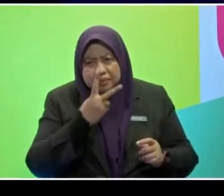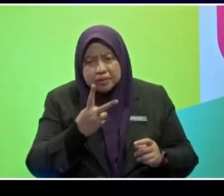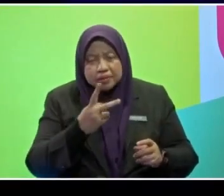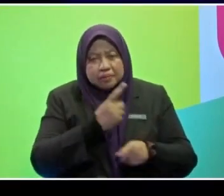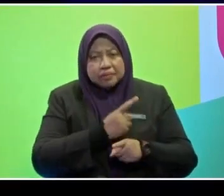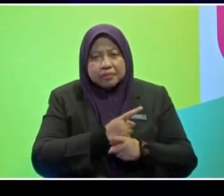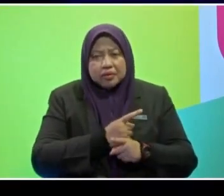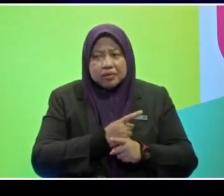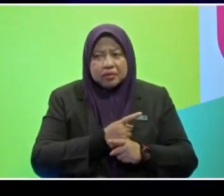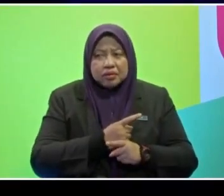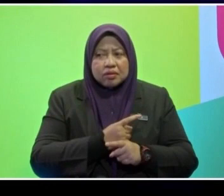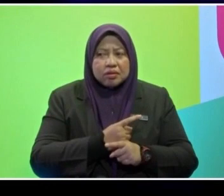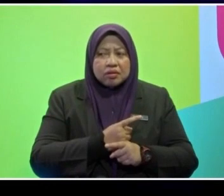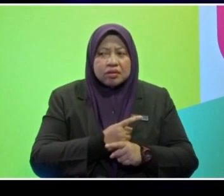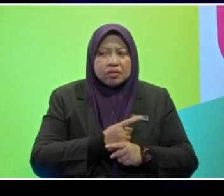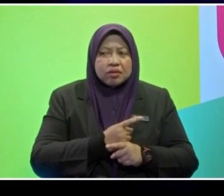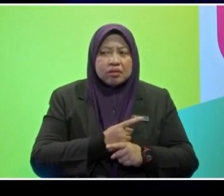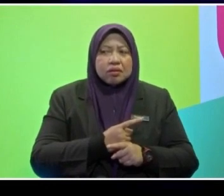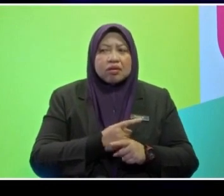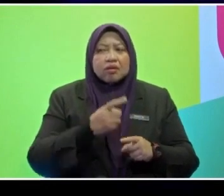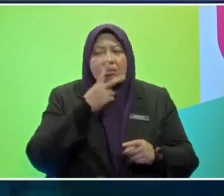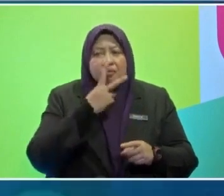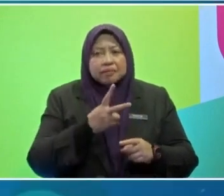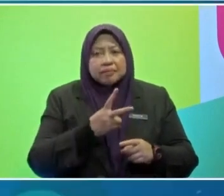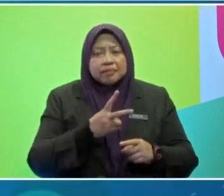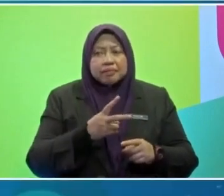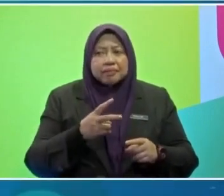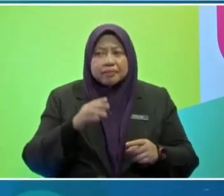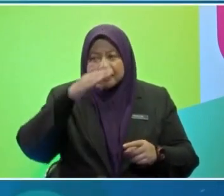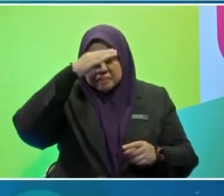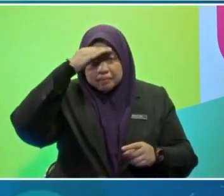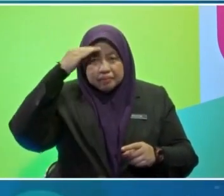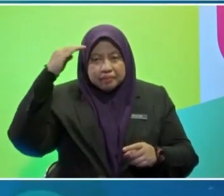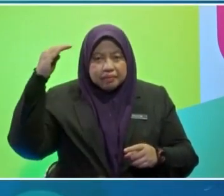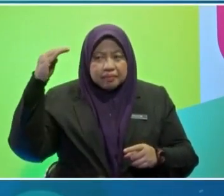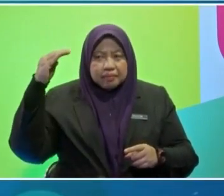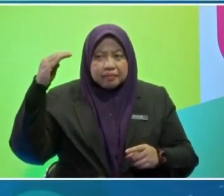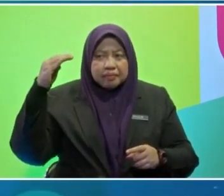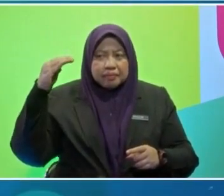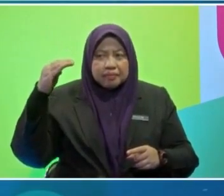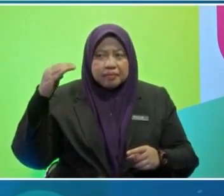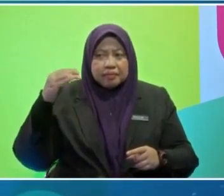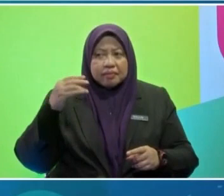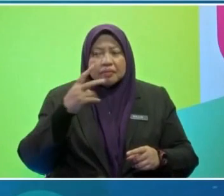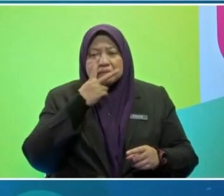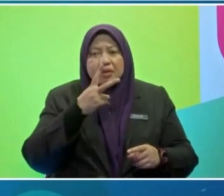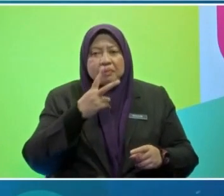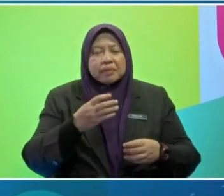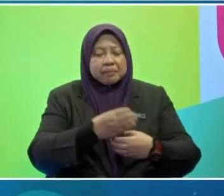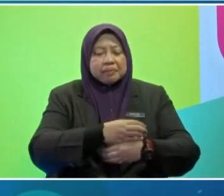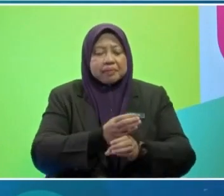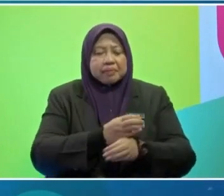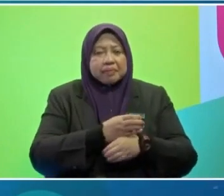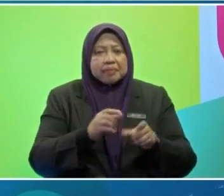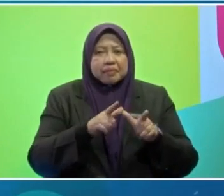pupils. Okay. Alright, there you go. Now let's have a look. Oh, it's a different shape this time.